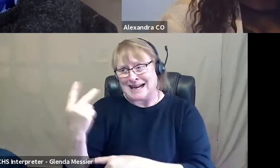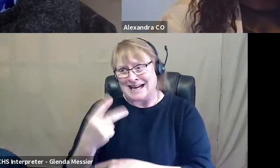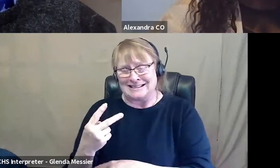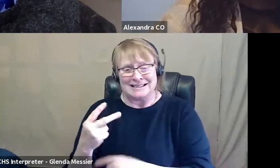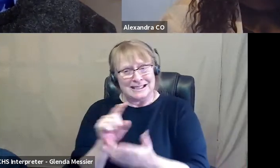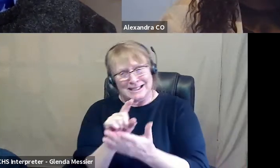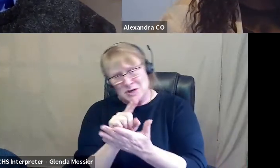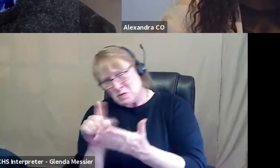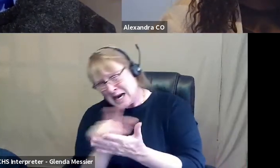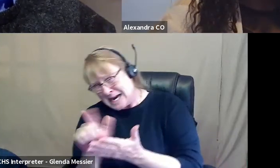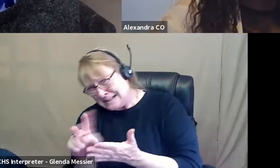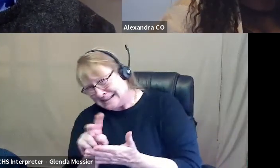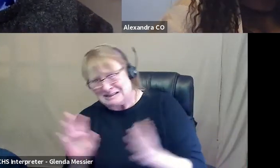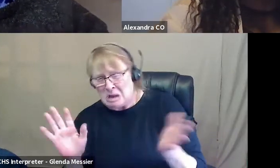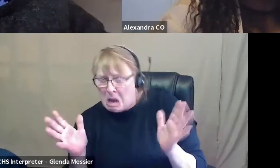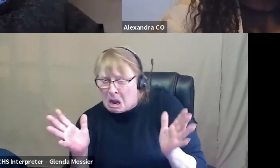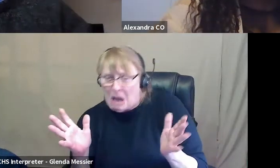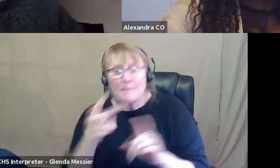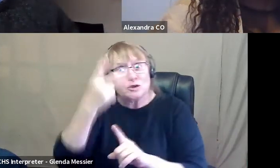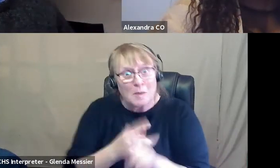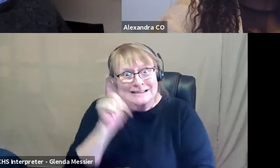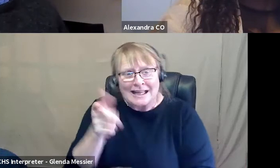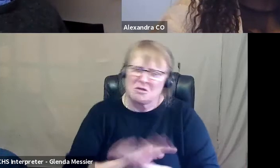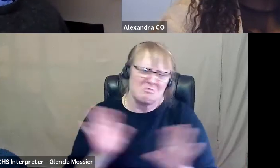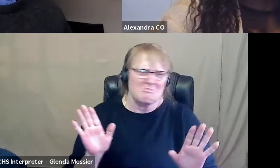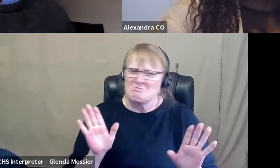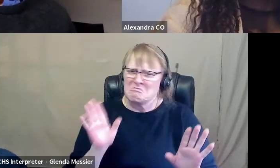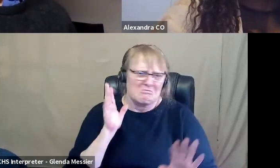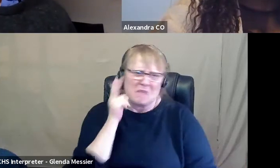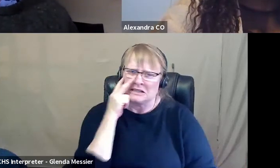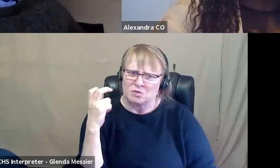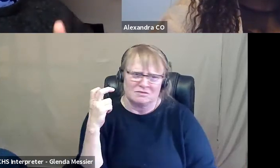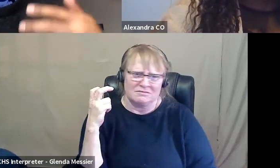any reaction after 2 months, right? So it really is quite atypical.